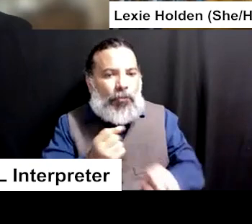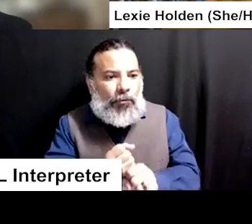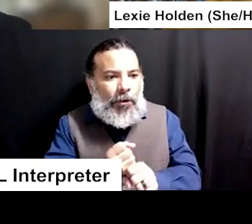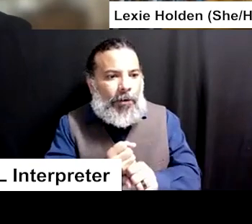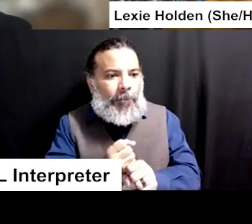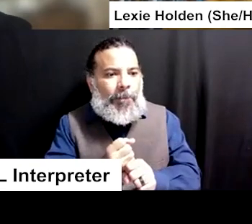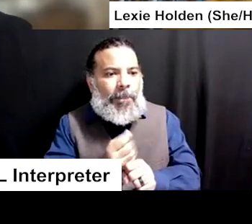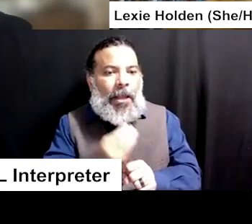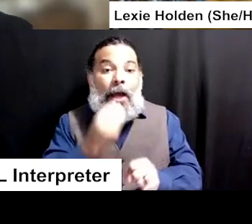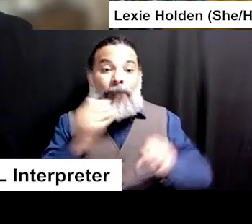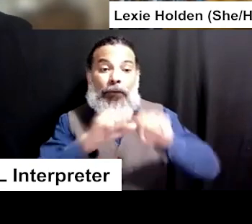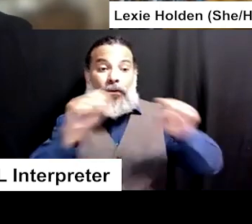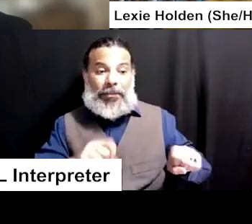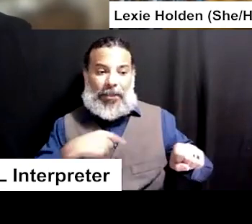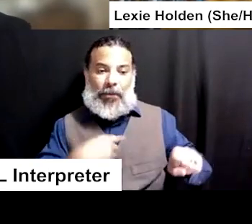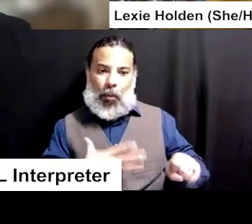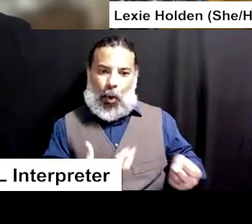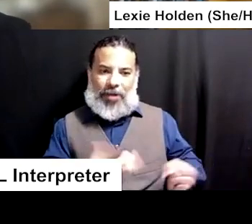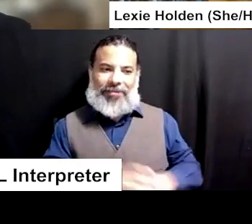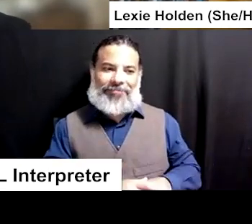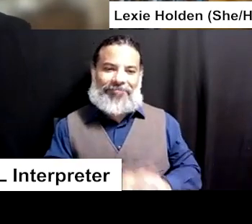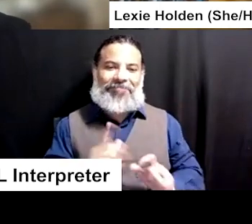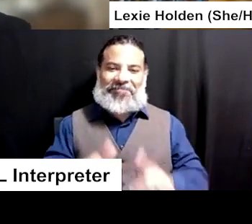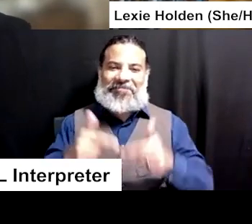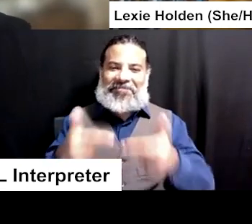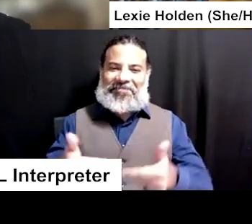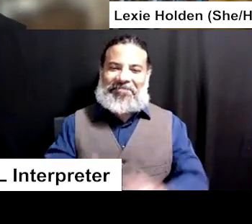the food system that we really would like.